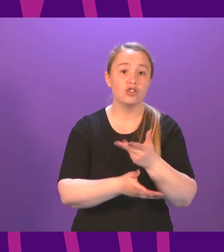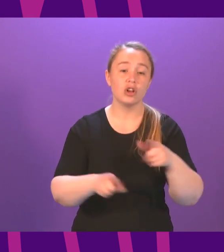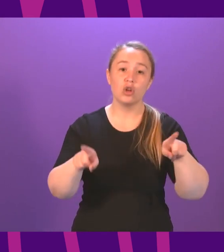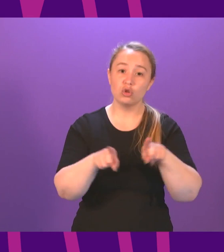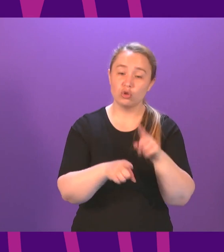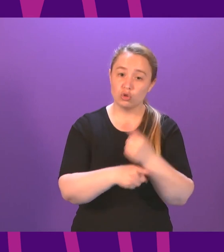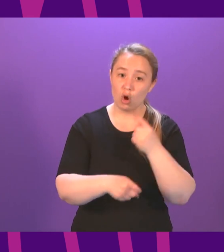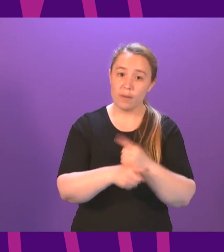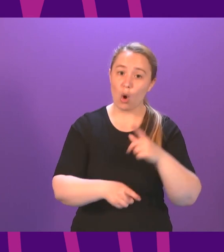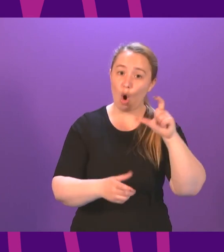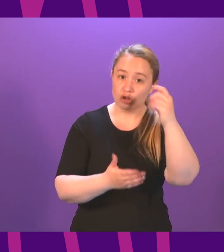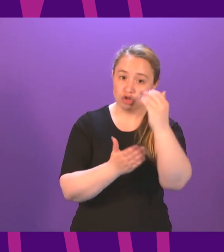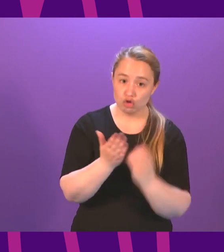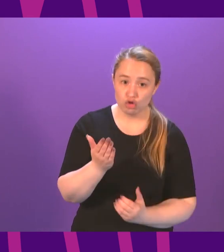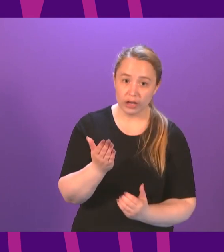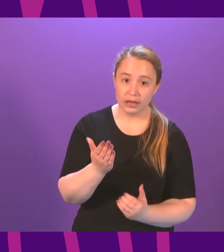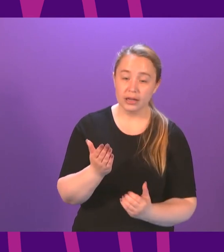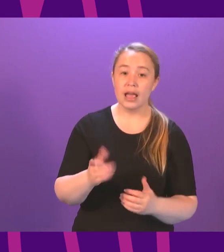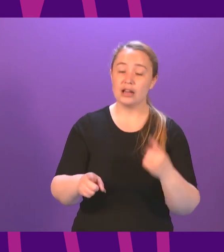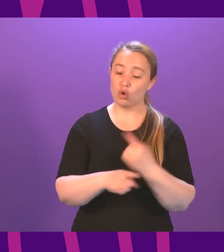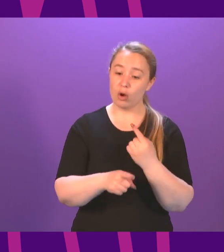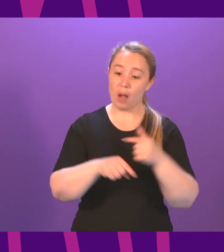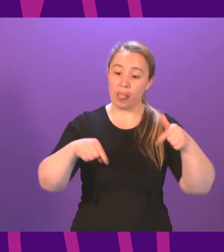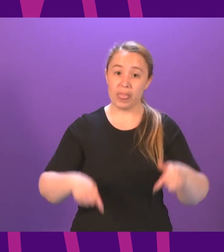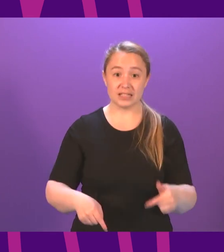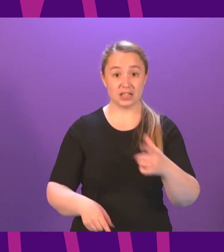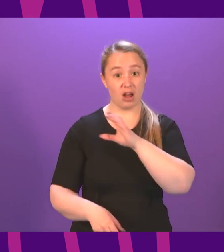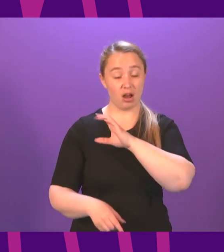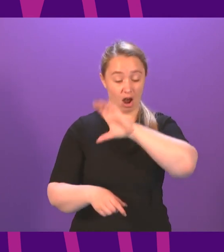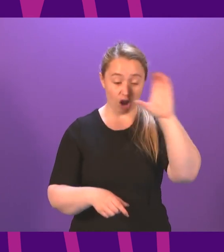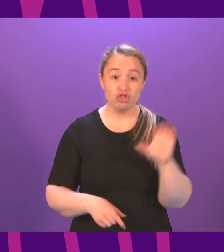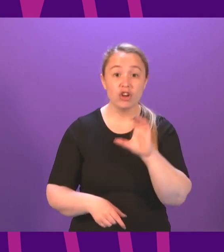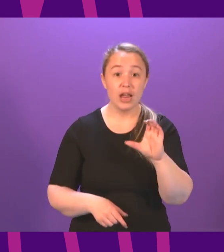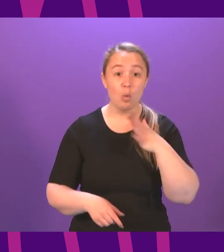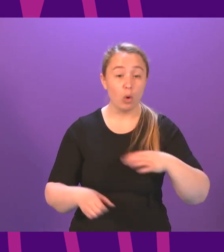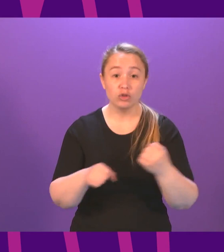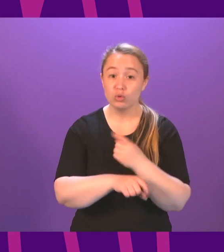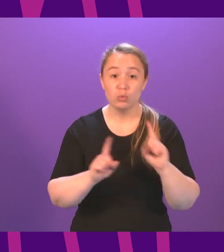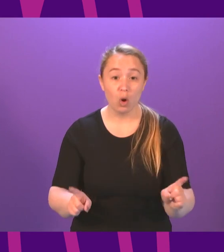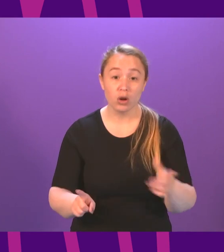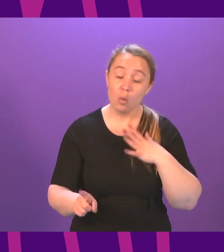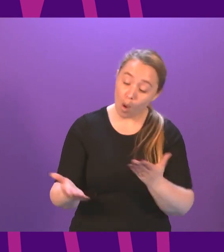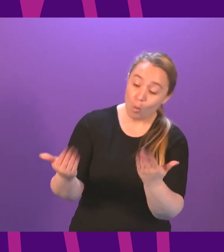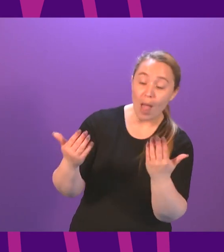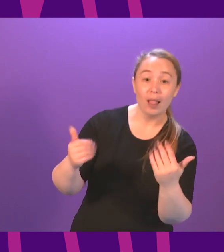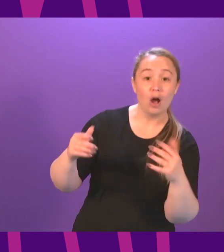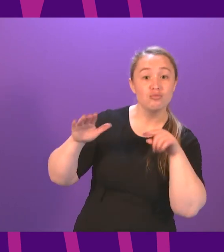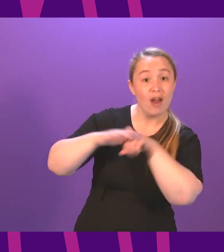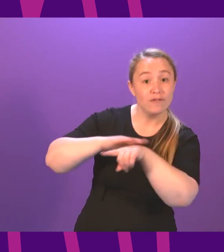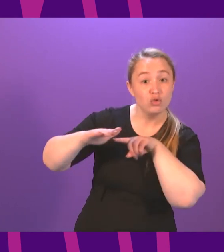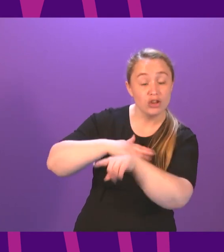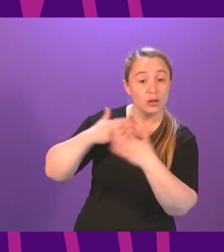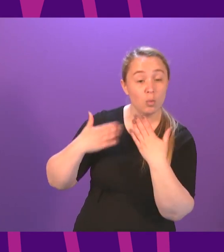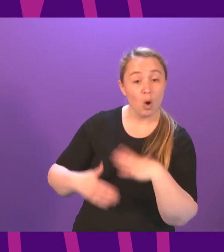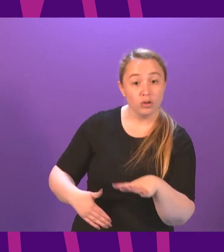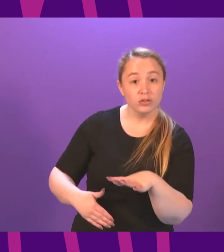Constitution and what kind of country we want to be. Do we want to be welcoming to refugees? Do we want to be a